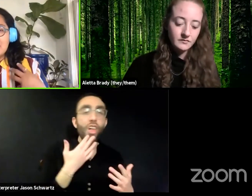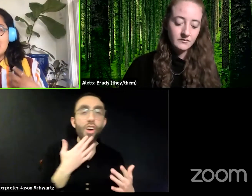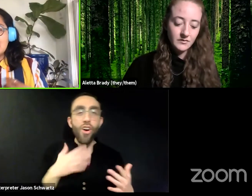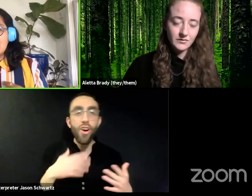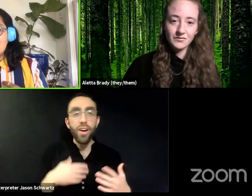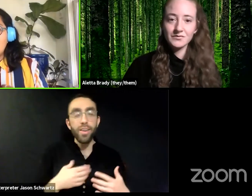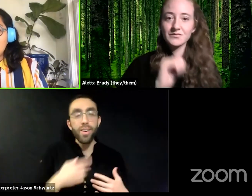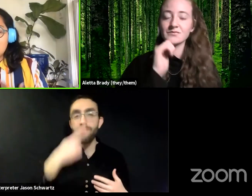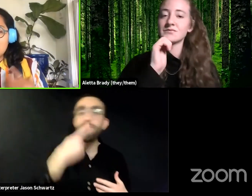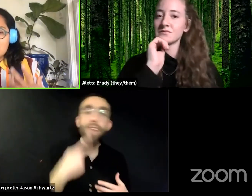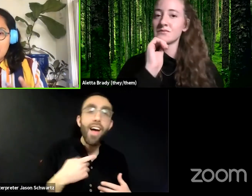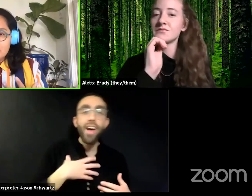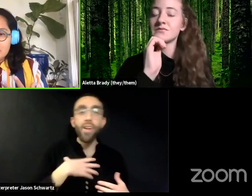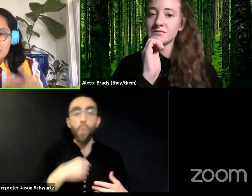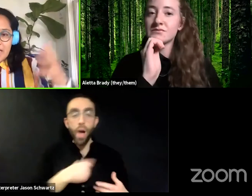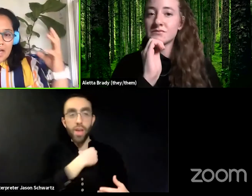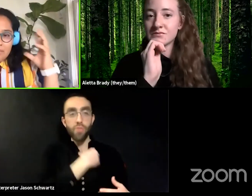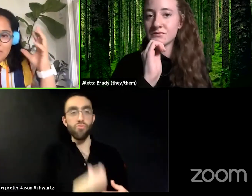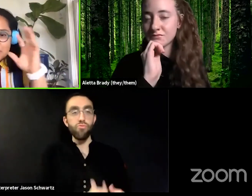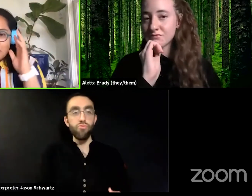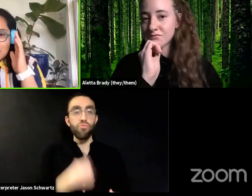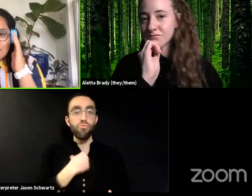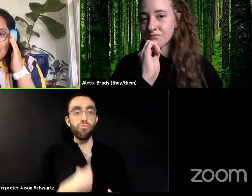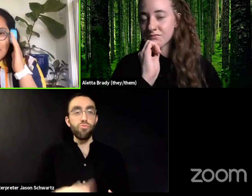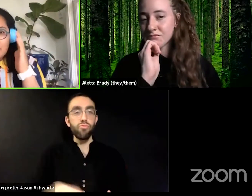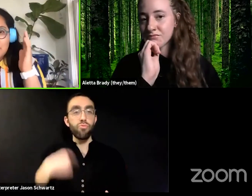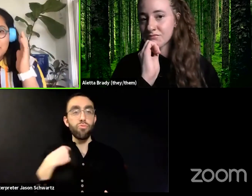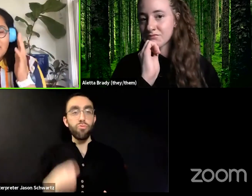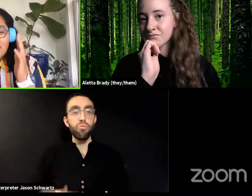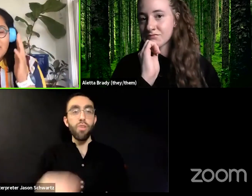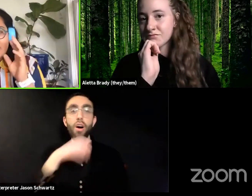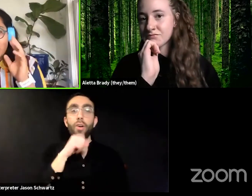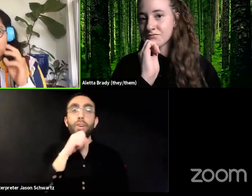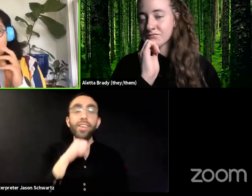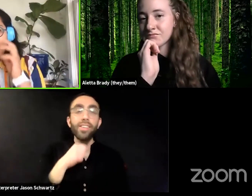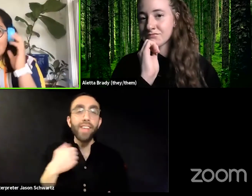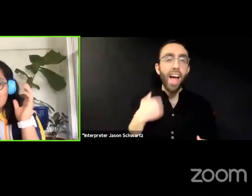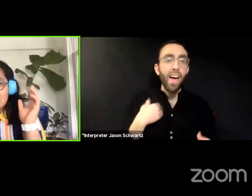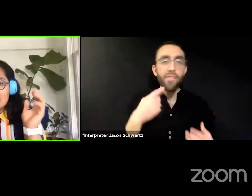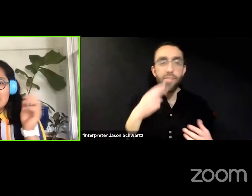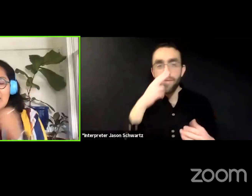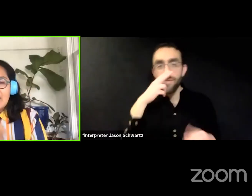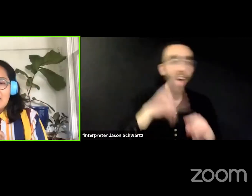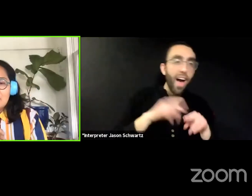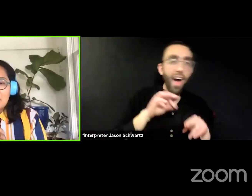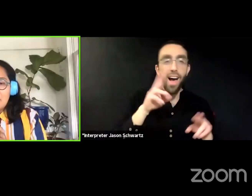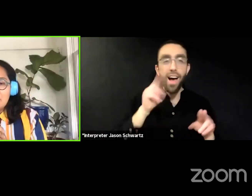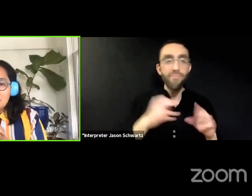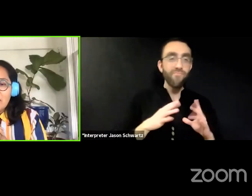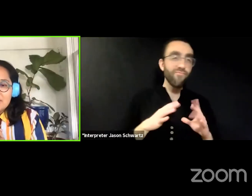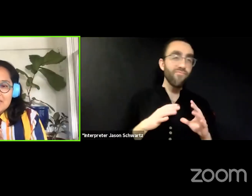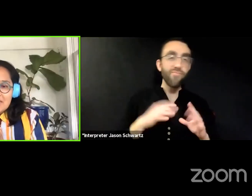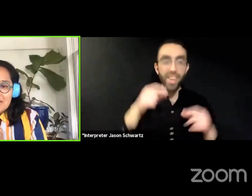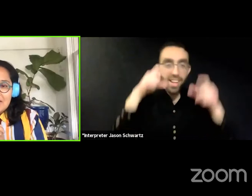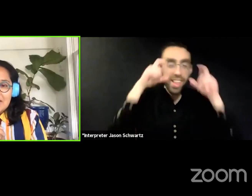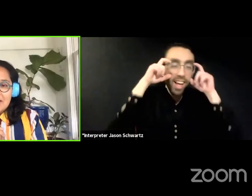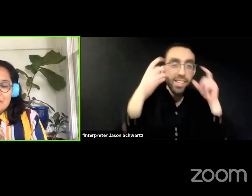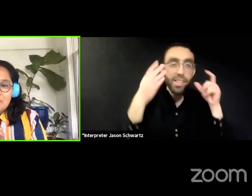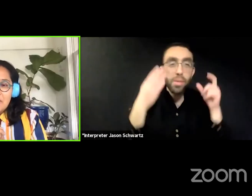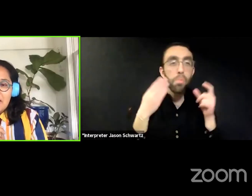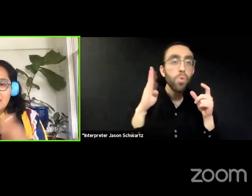white, and orange stripes. I'm coming to you with some fun blue glasses, round glasses. I'm brown